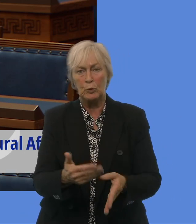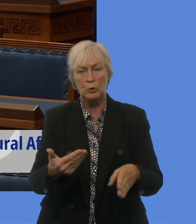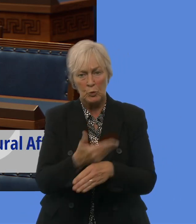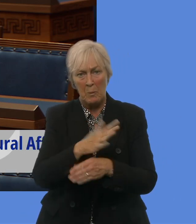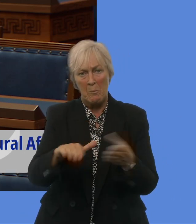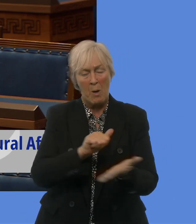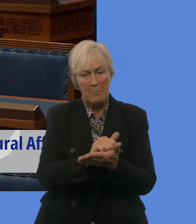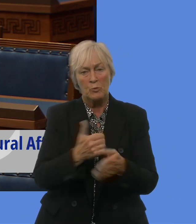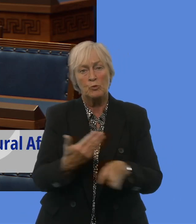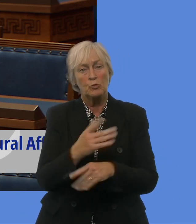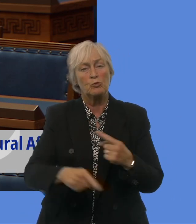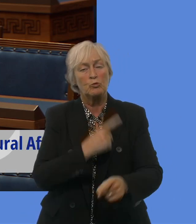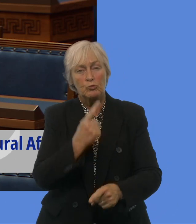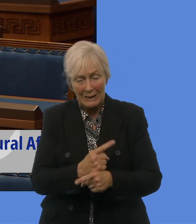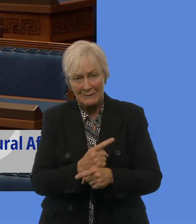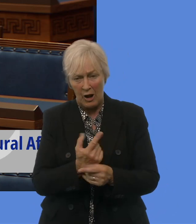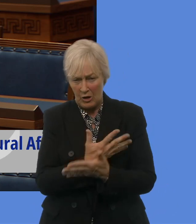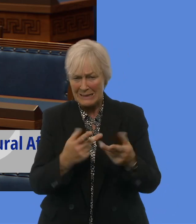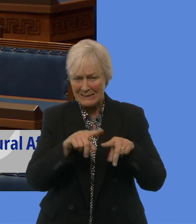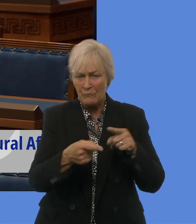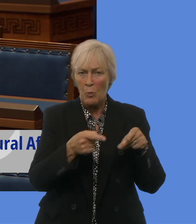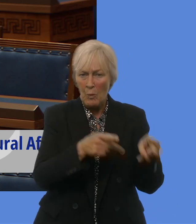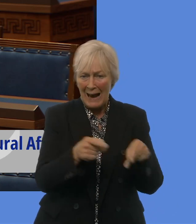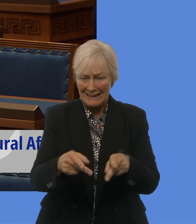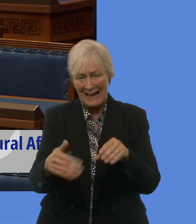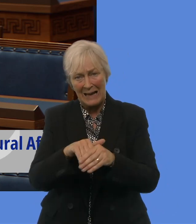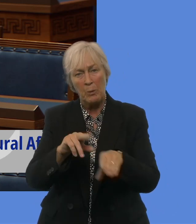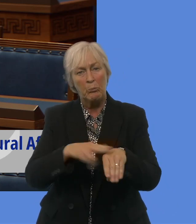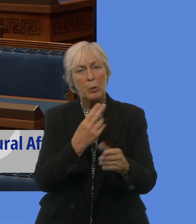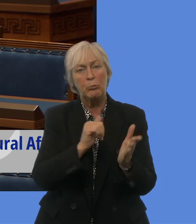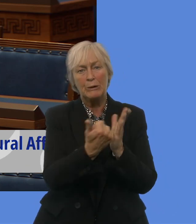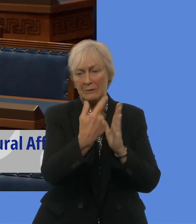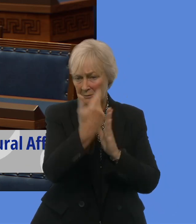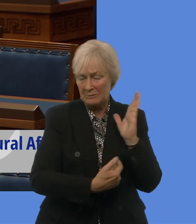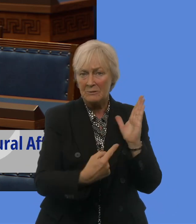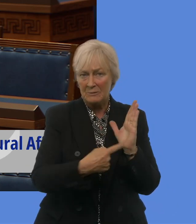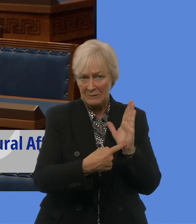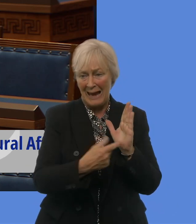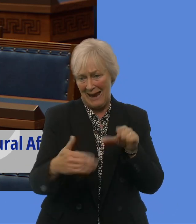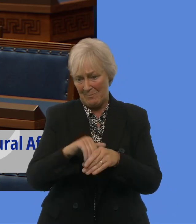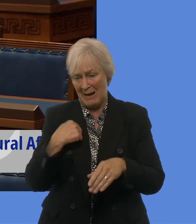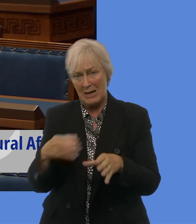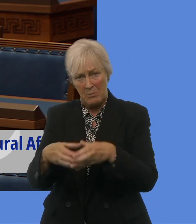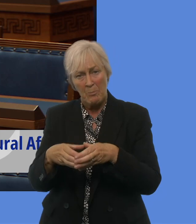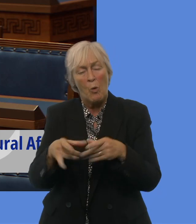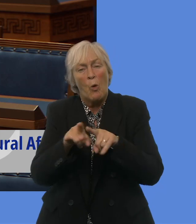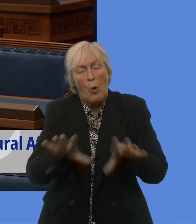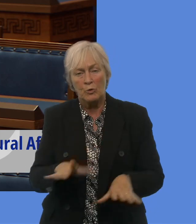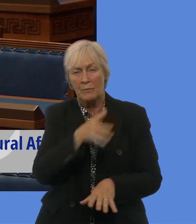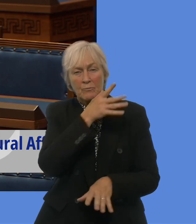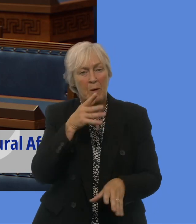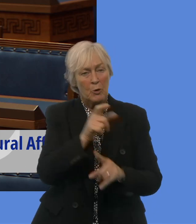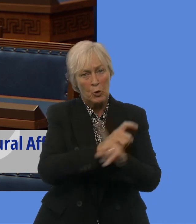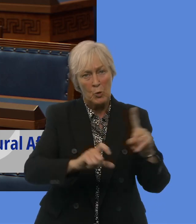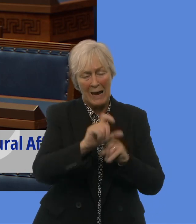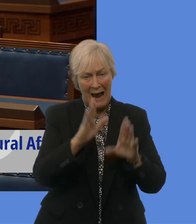do it right. And there's many measures that are set out within the blueprint. I know it's stretching for many people within my department, but also the farming community, but we owe it to them to be